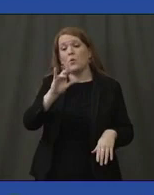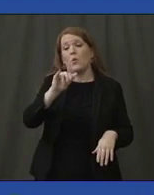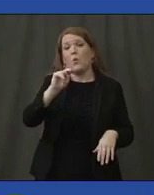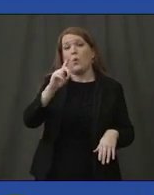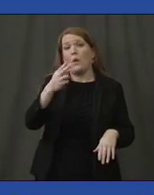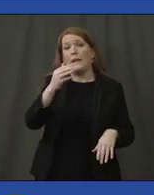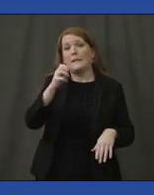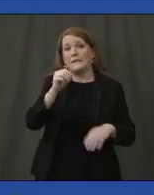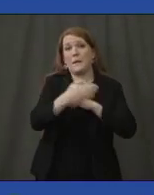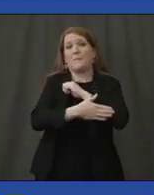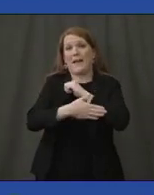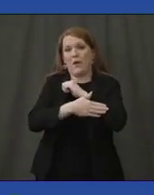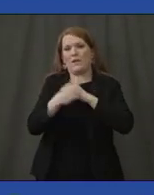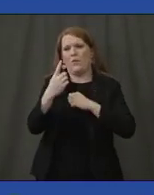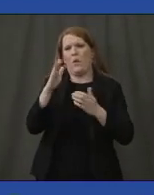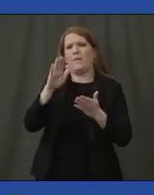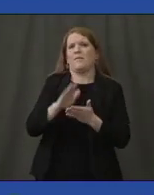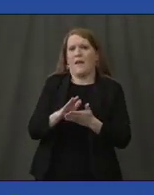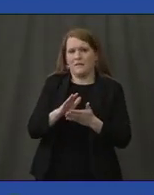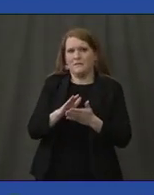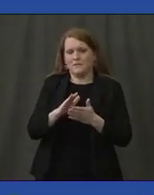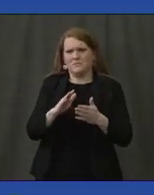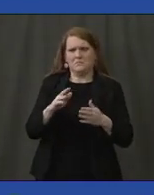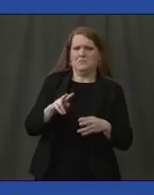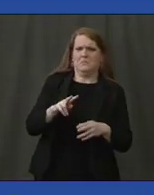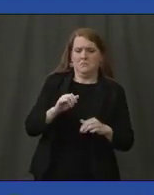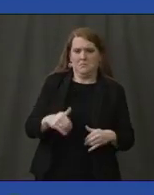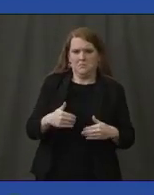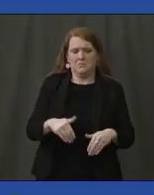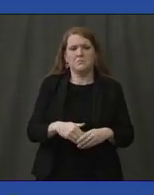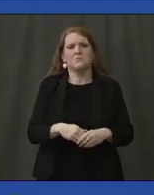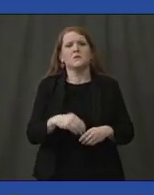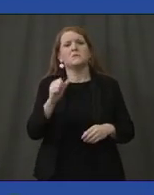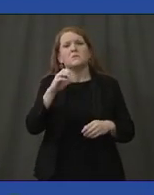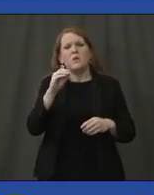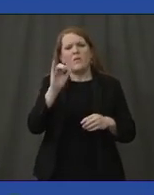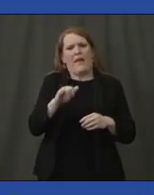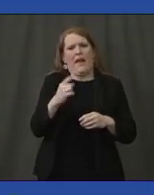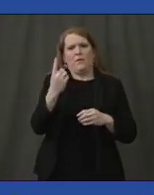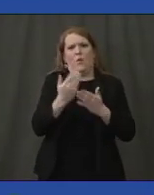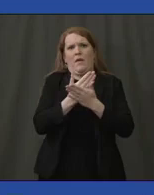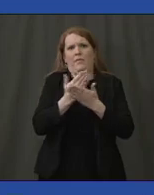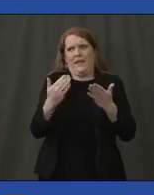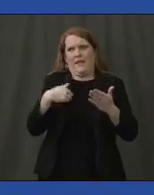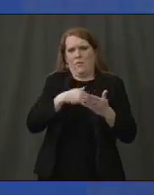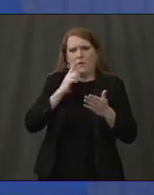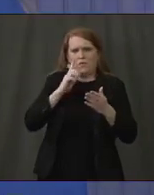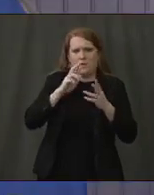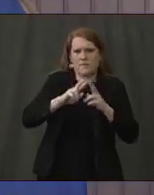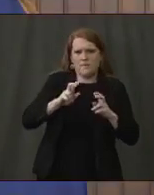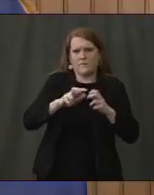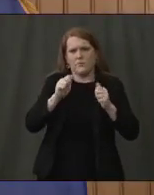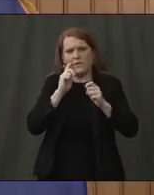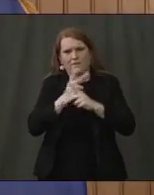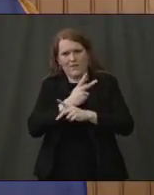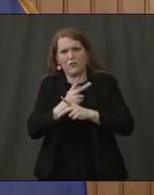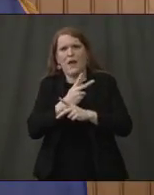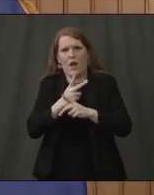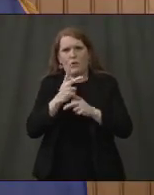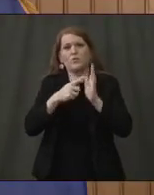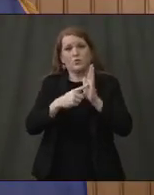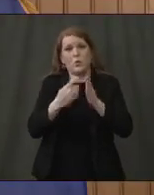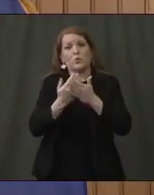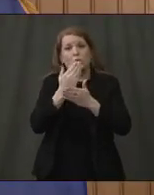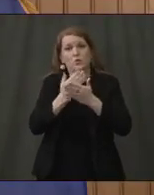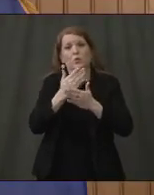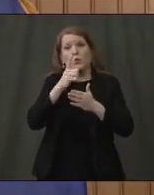going to be working on for you over the next couple of days. I'm telling you all the new hospitalizations, but we're also going to show you discharges so you can see what